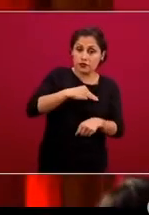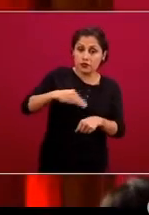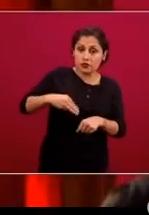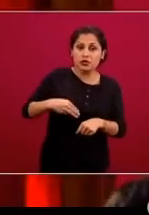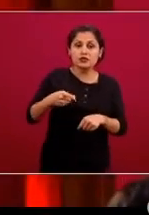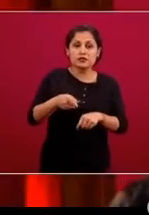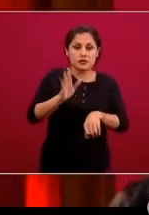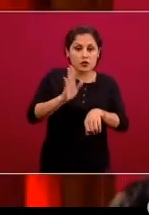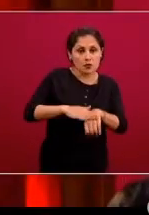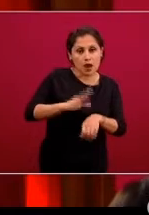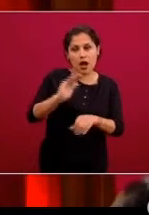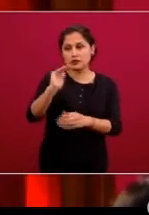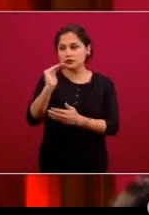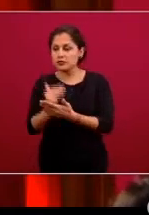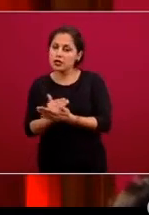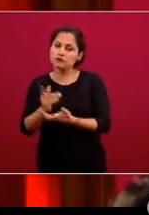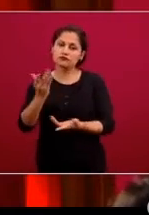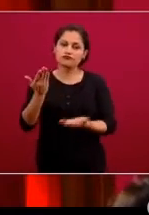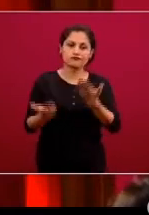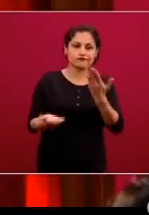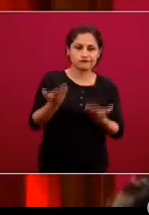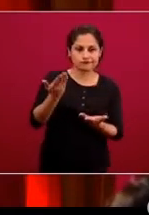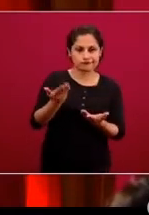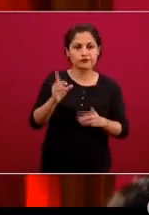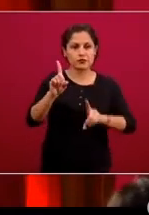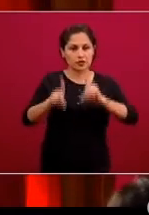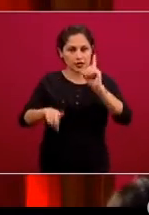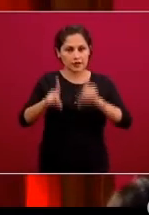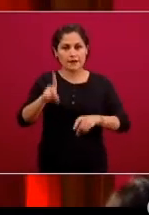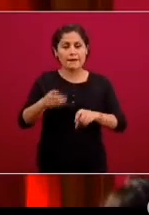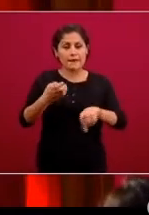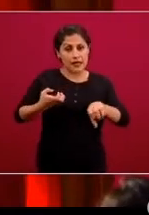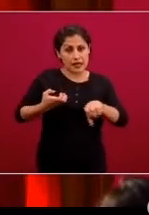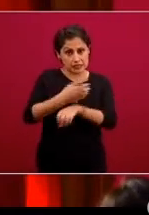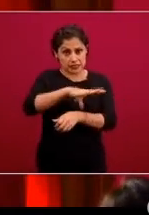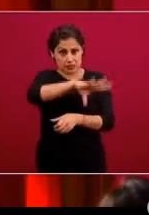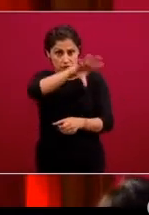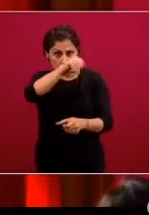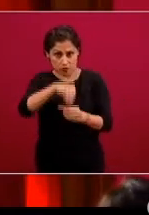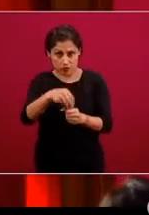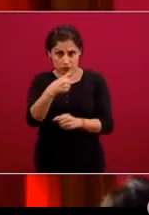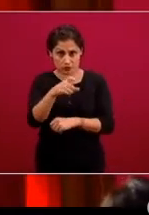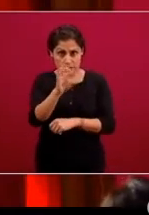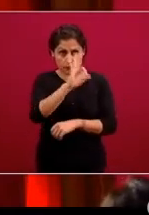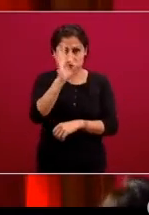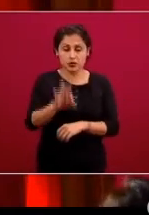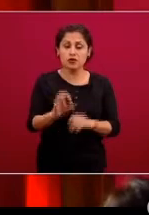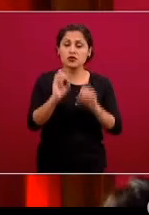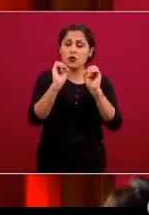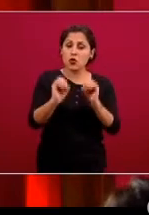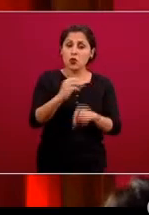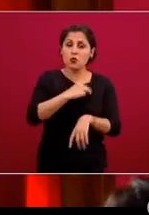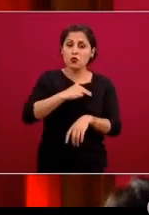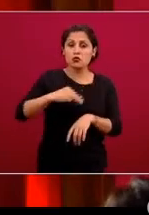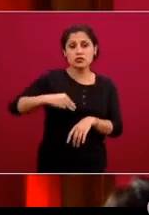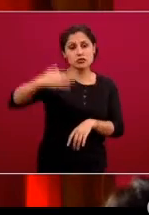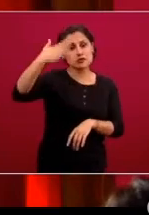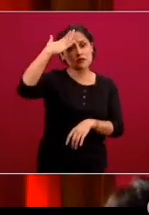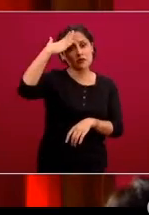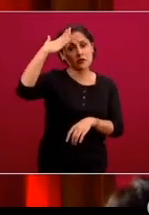the whole state, or is it concentrated in one of its highest population municipalities, for example?